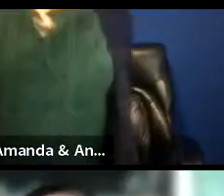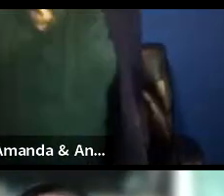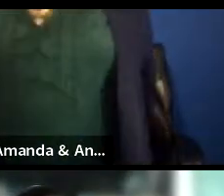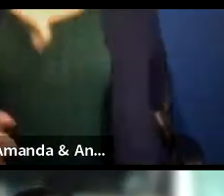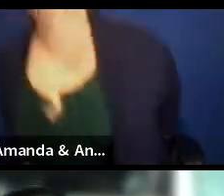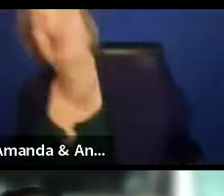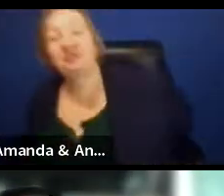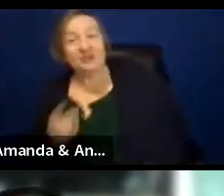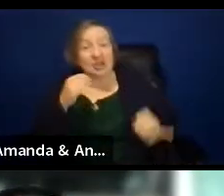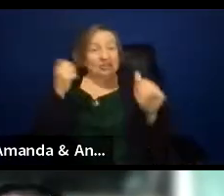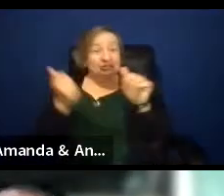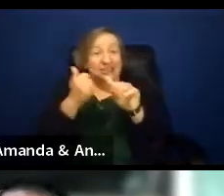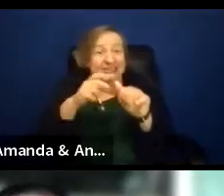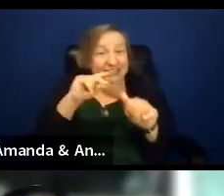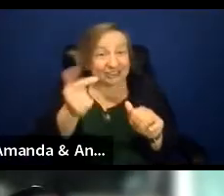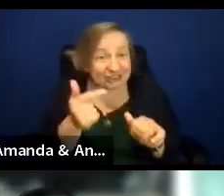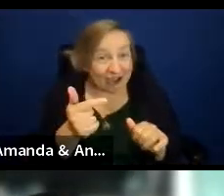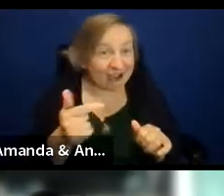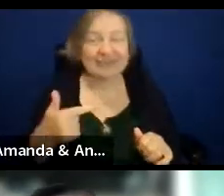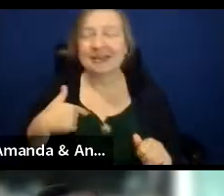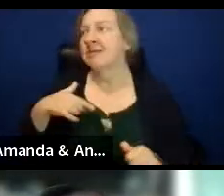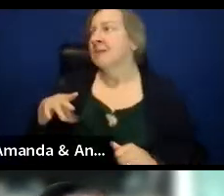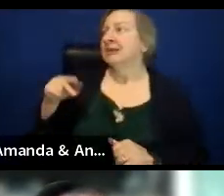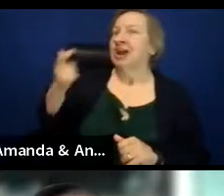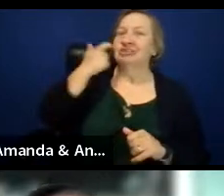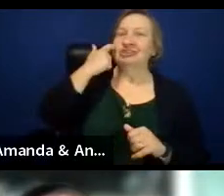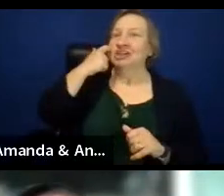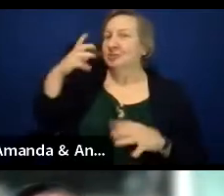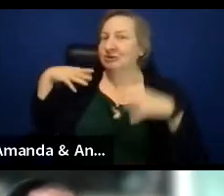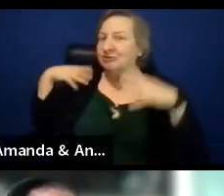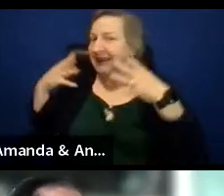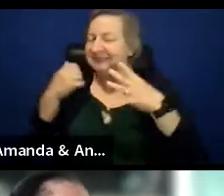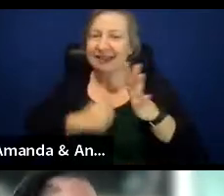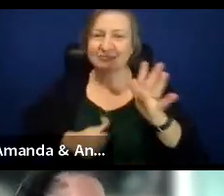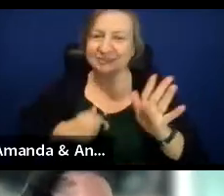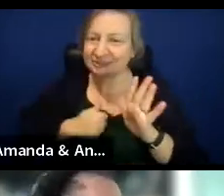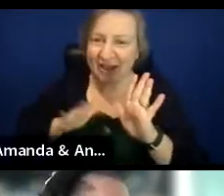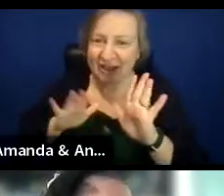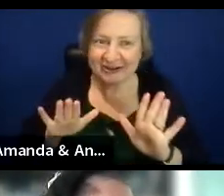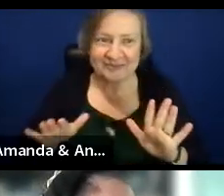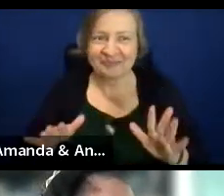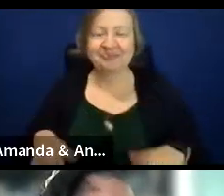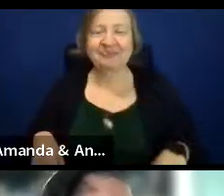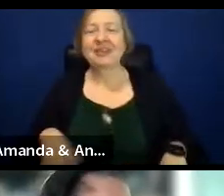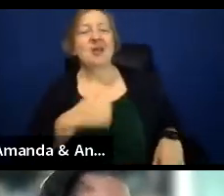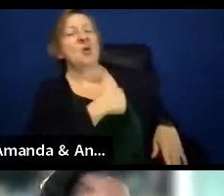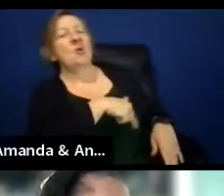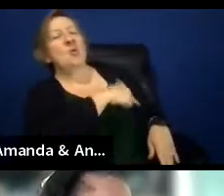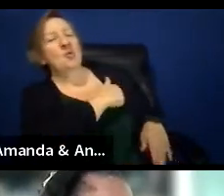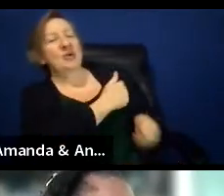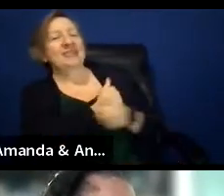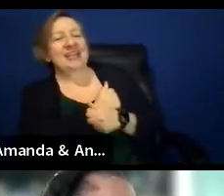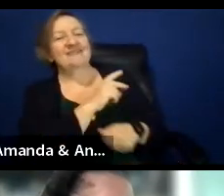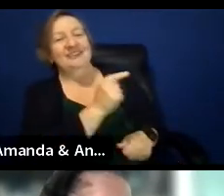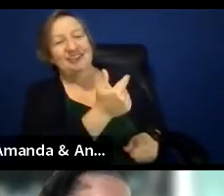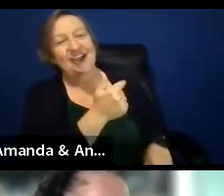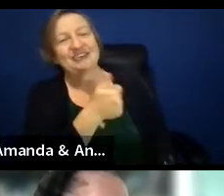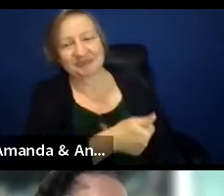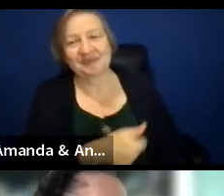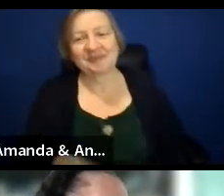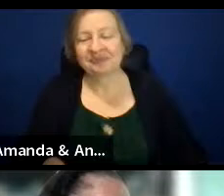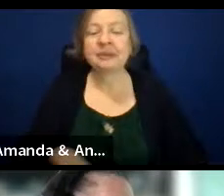My dog just went crazy. I'm sorry about that. Tolling question. I'm sorry. No, we love dogs, so.